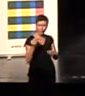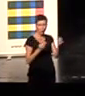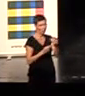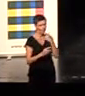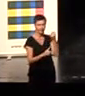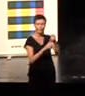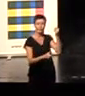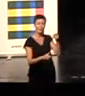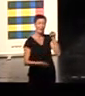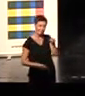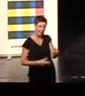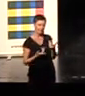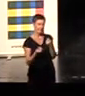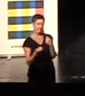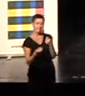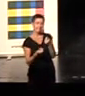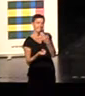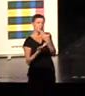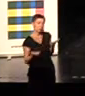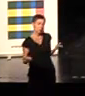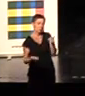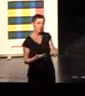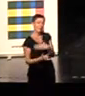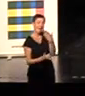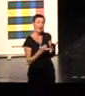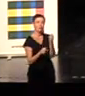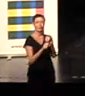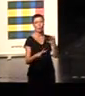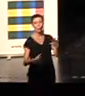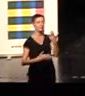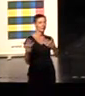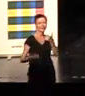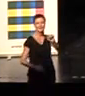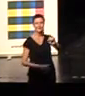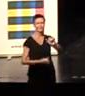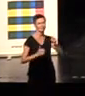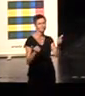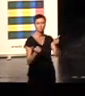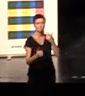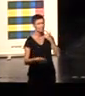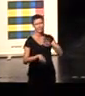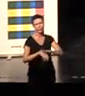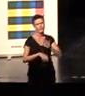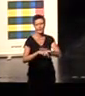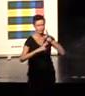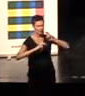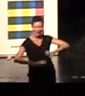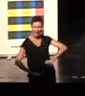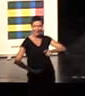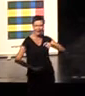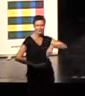market en het markt die eens of de golden sixties hoe de wat heb de time to analyze the